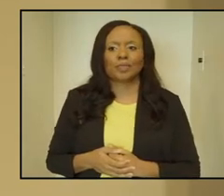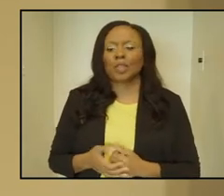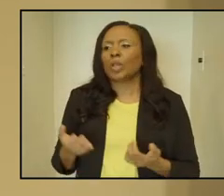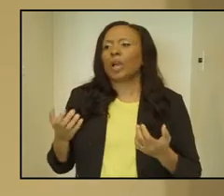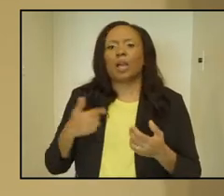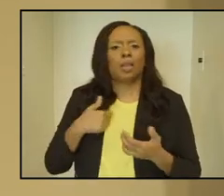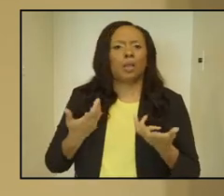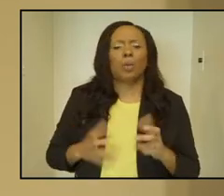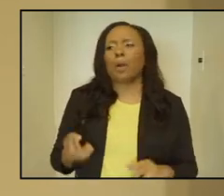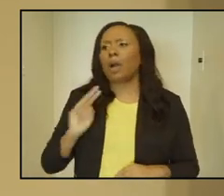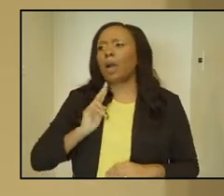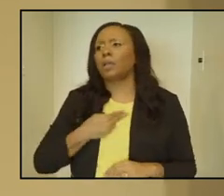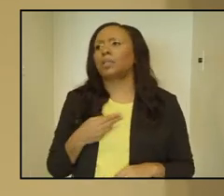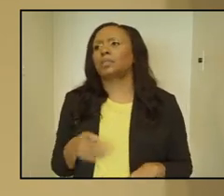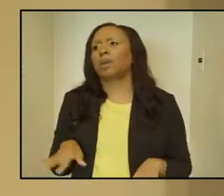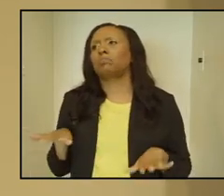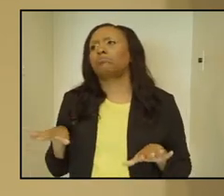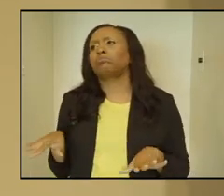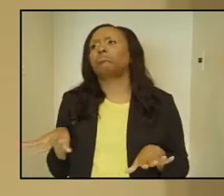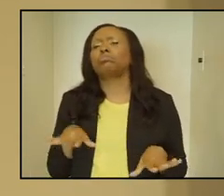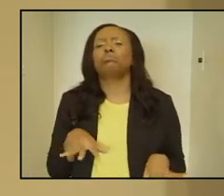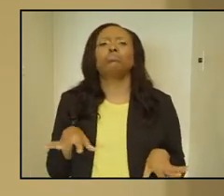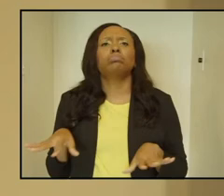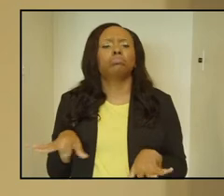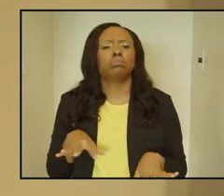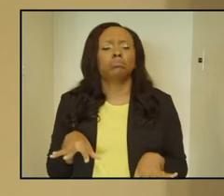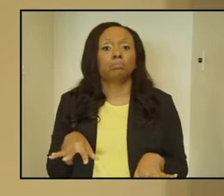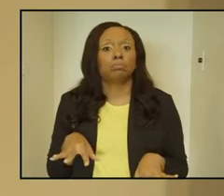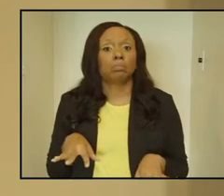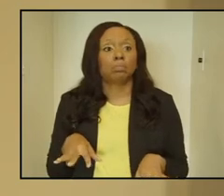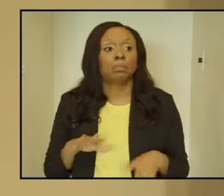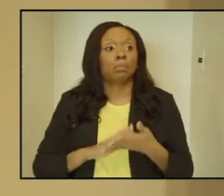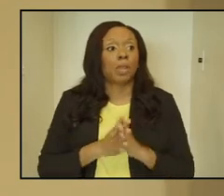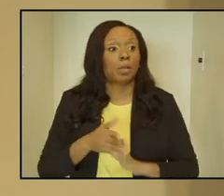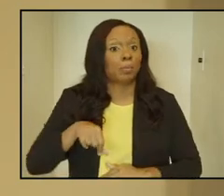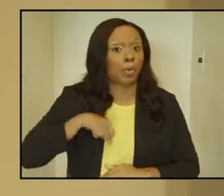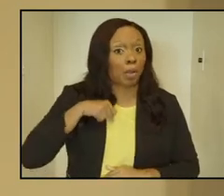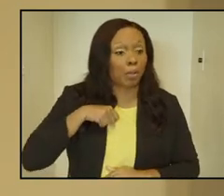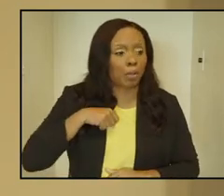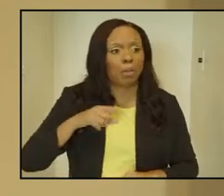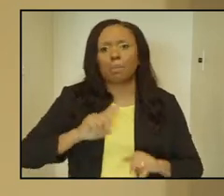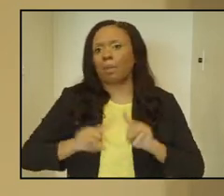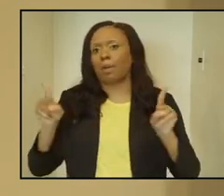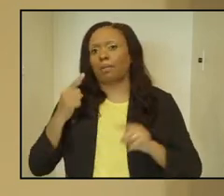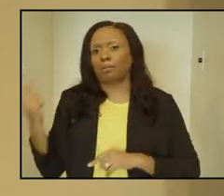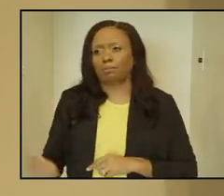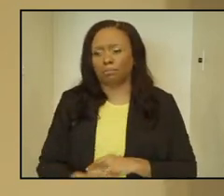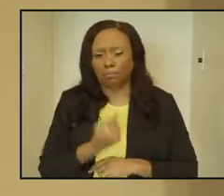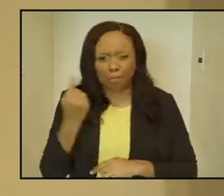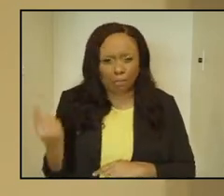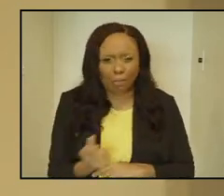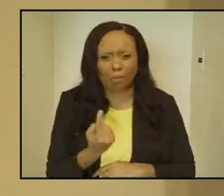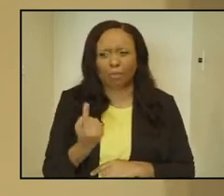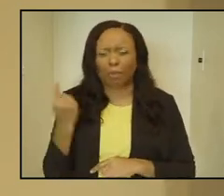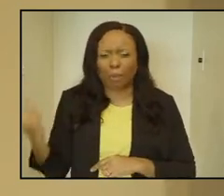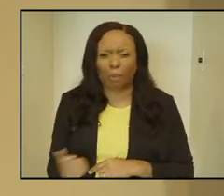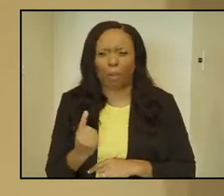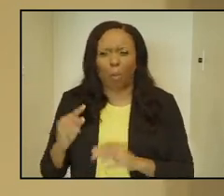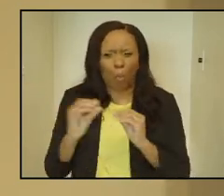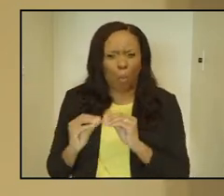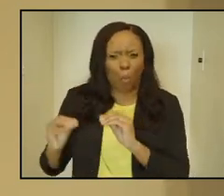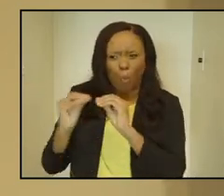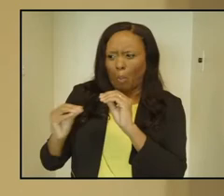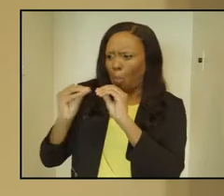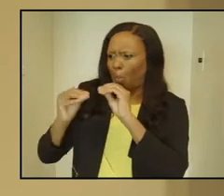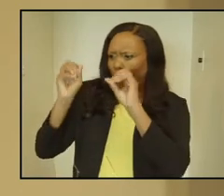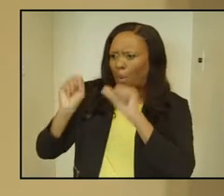our laurels. Be proud of what we have achieved, but be conscious that there's always somebody or something on our heels